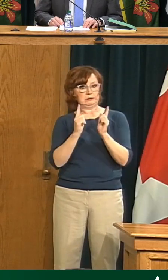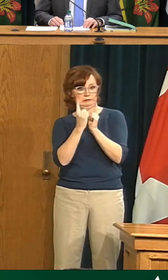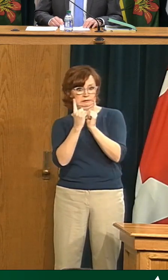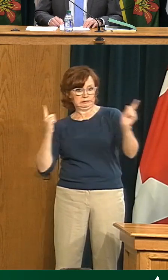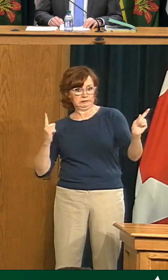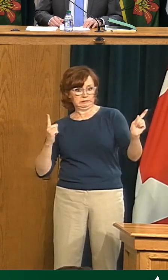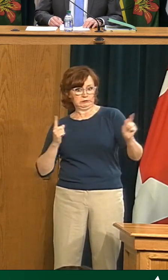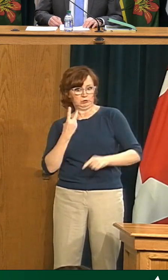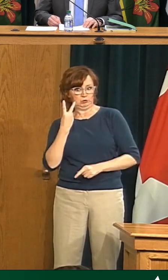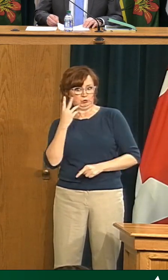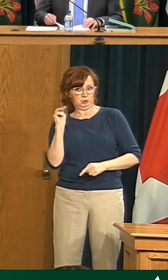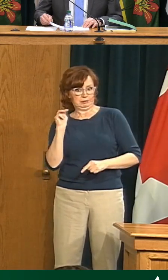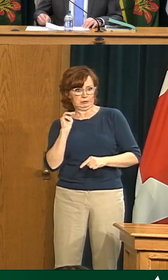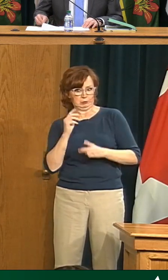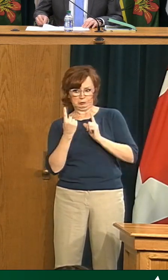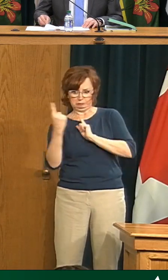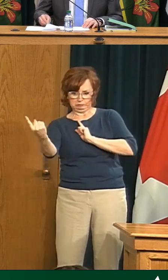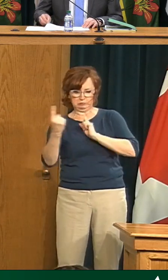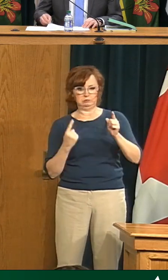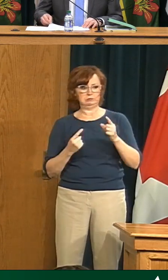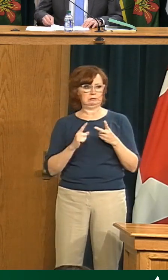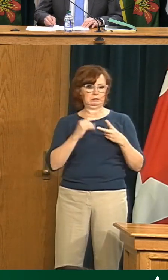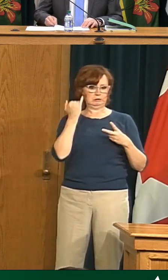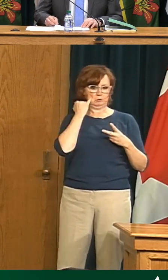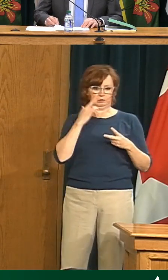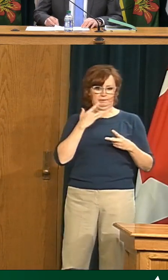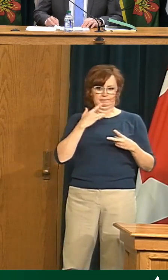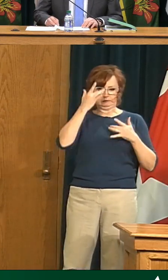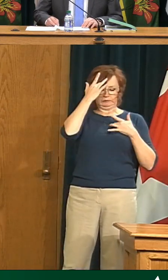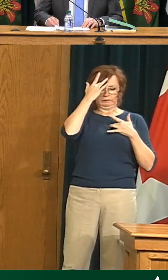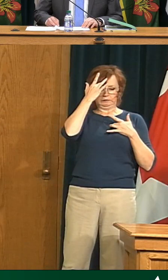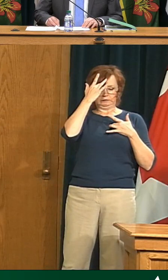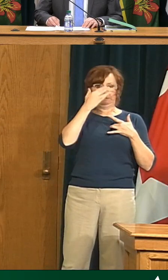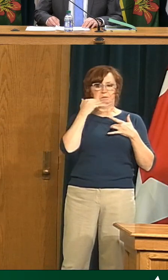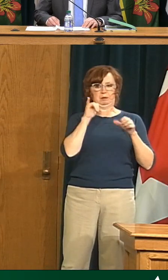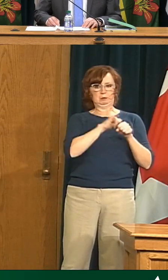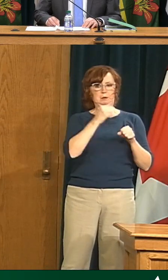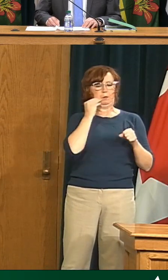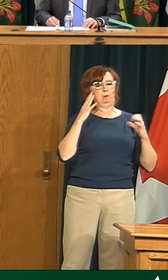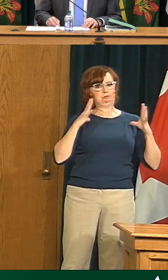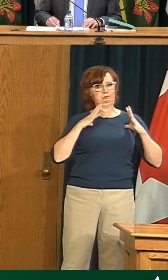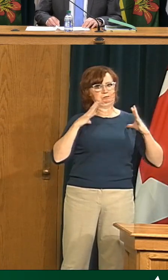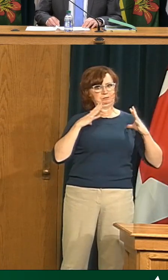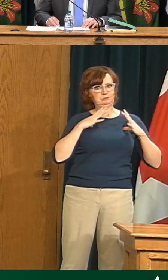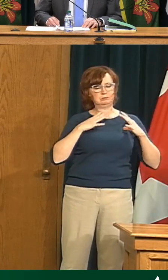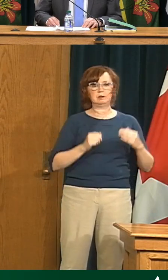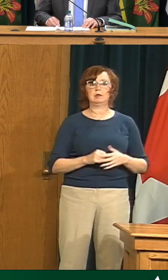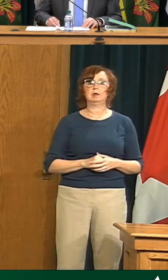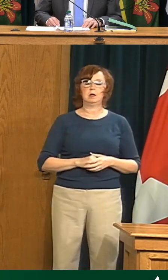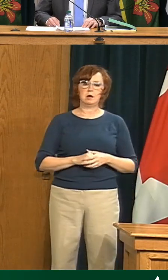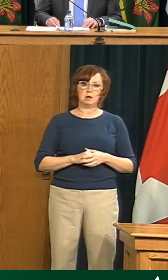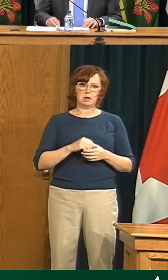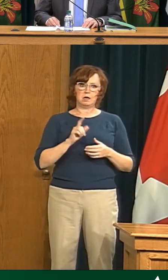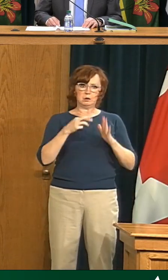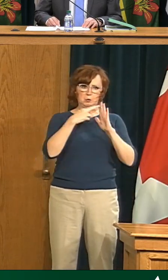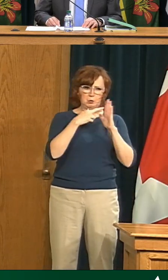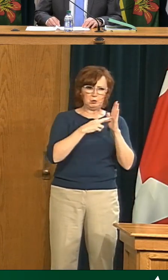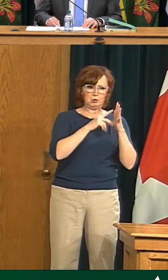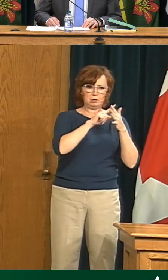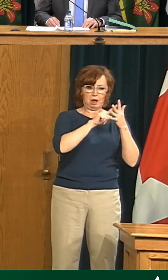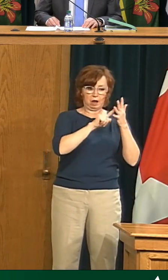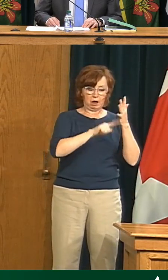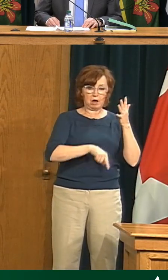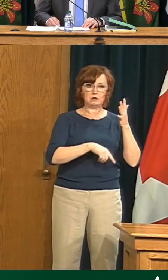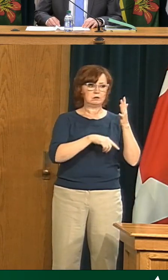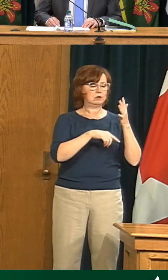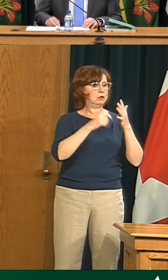most importantly, to stay home if you are feeling unwell at all. All of the safe physical distancing rules and restrictions that businesses